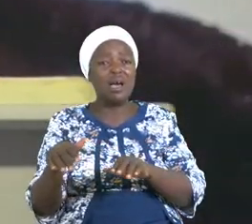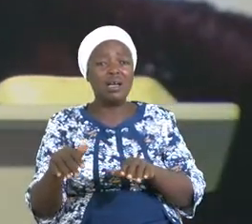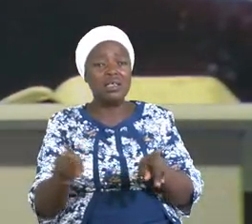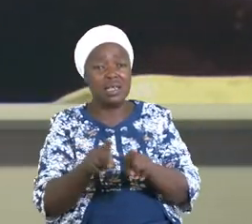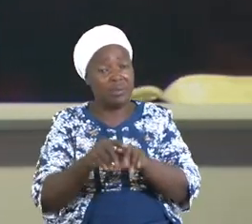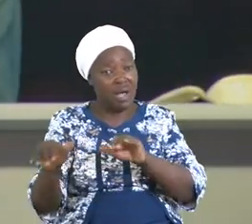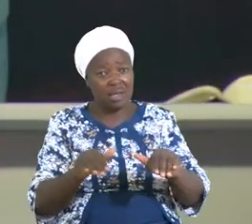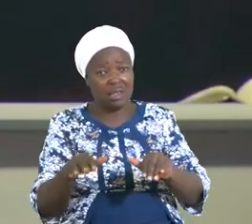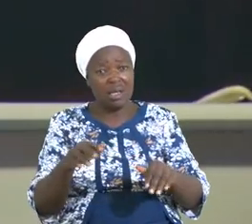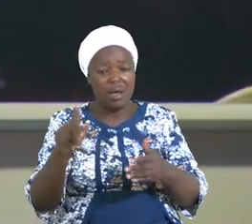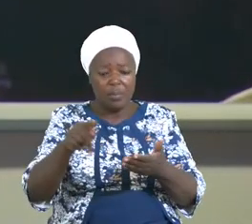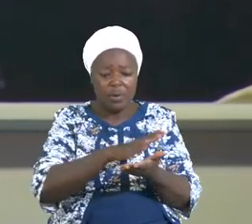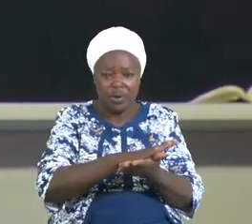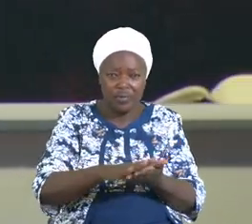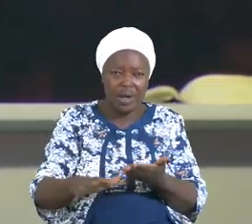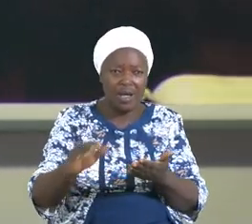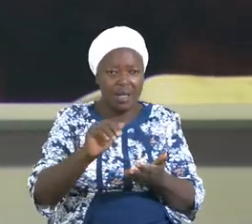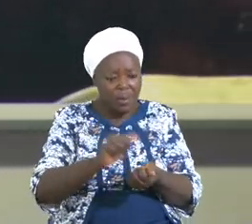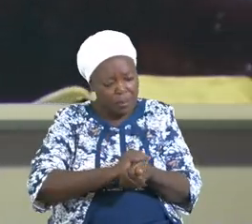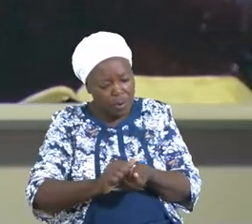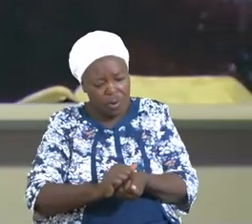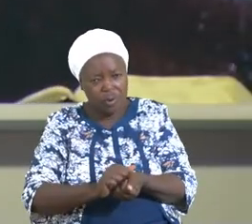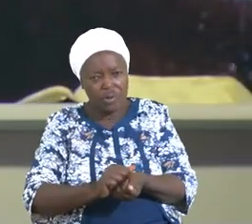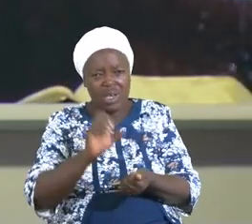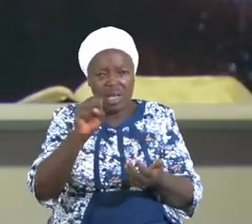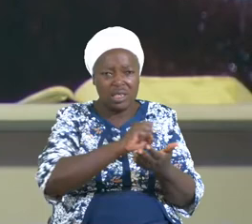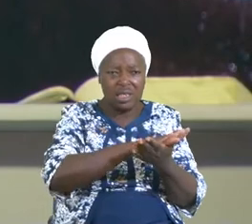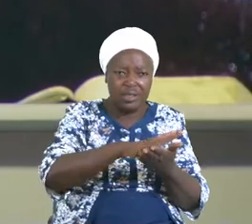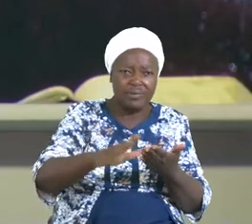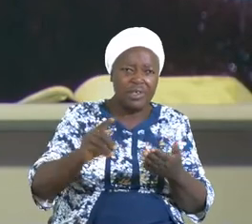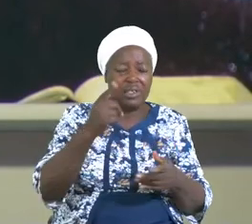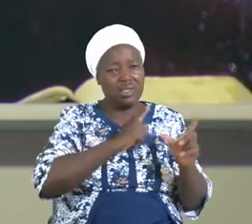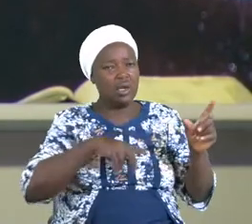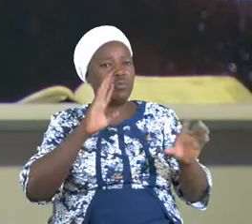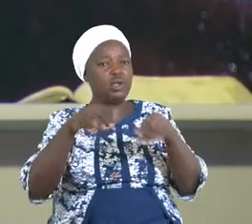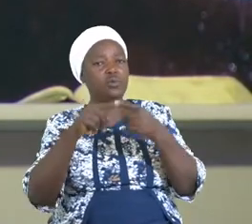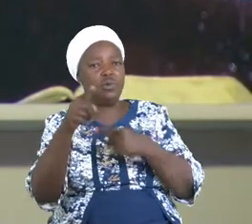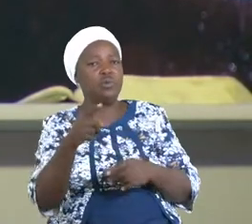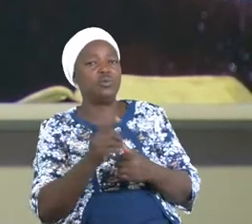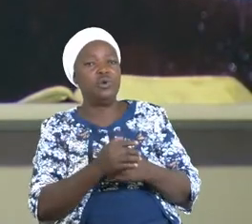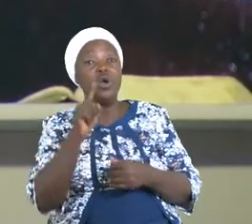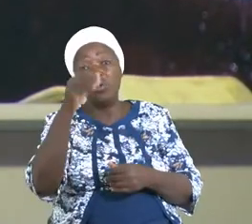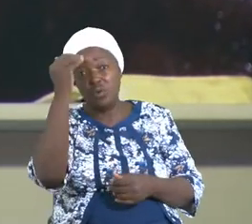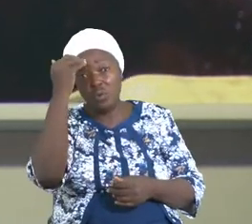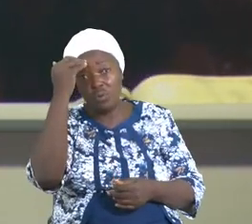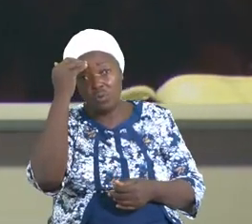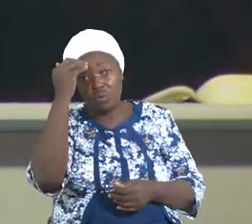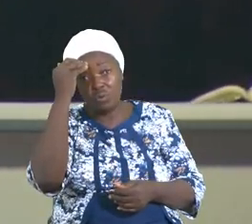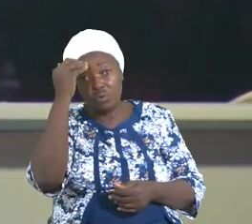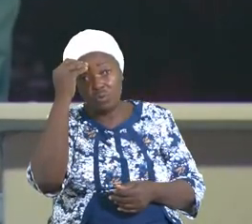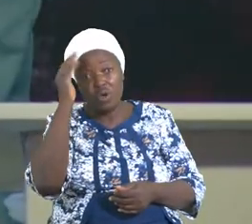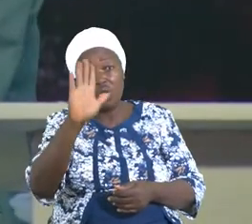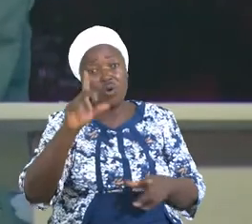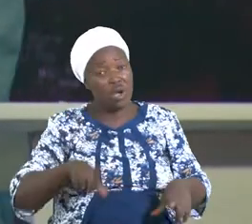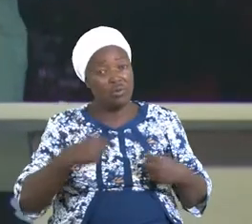purged, sanctified, the Lord will give unto you. You know your life, you know what you have been in the